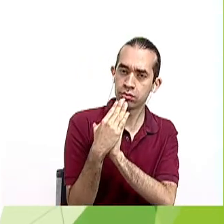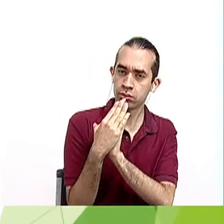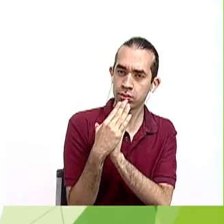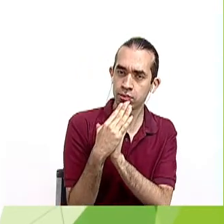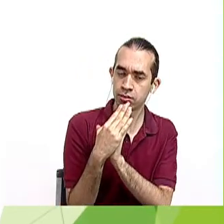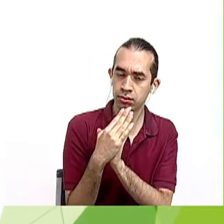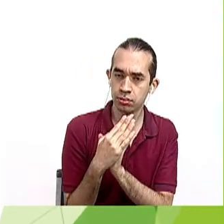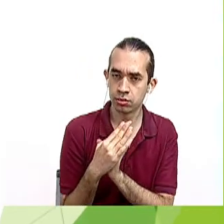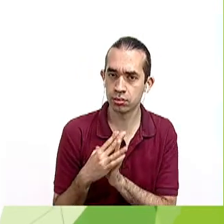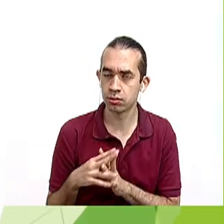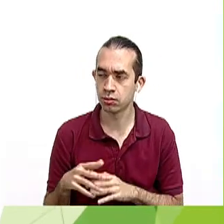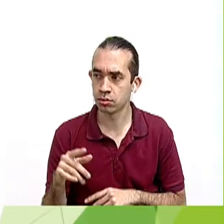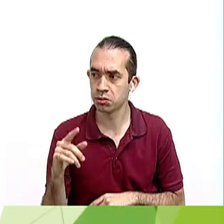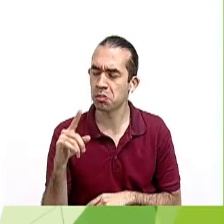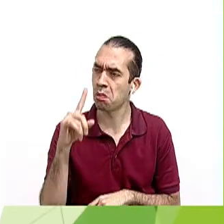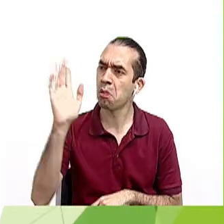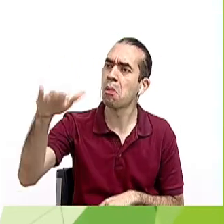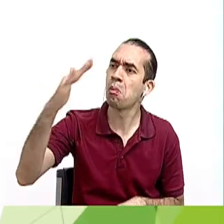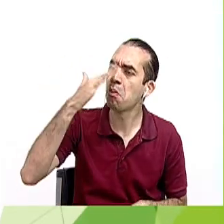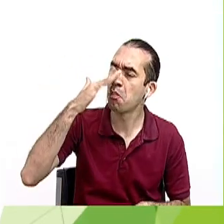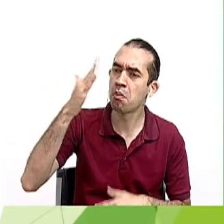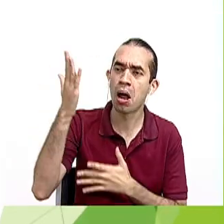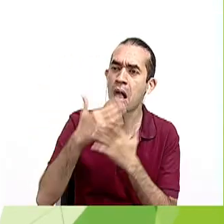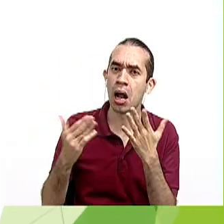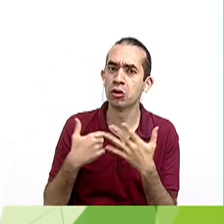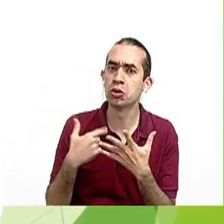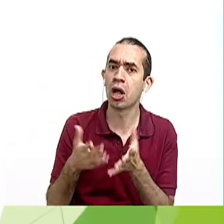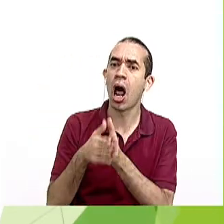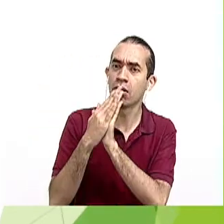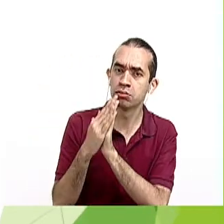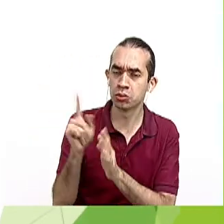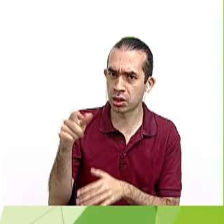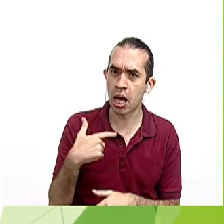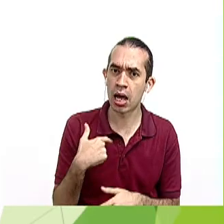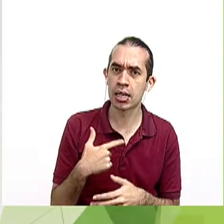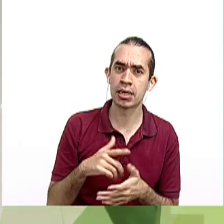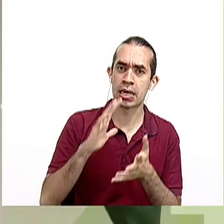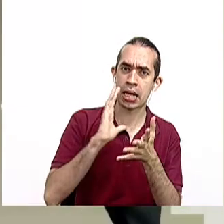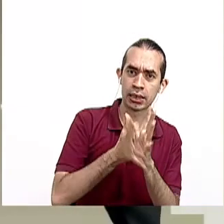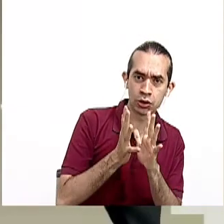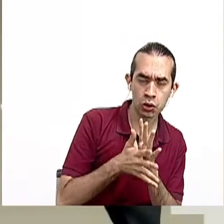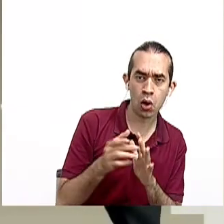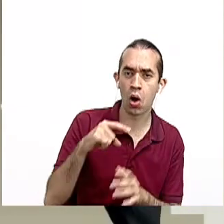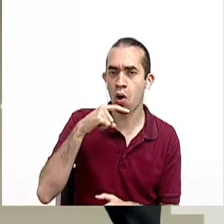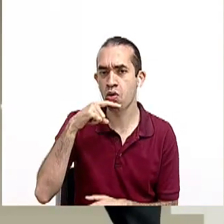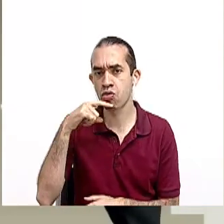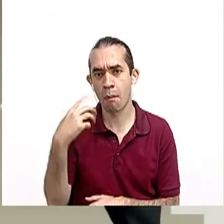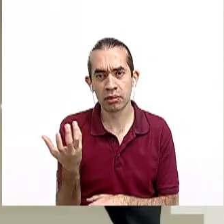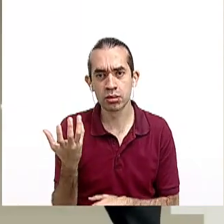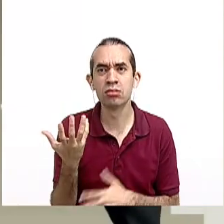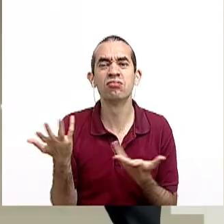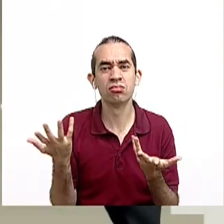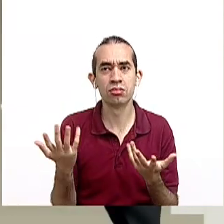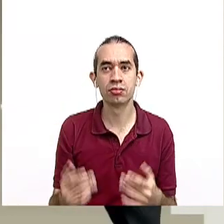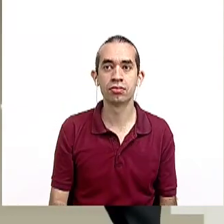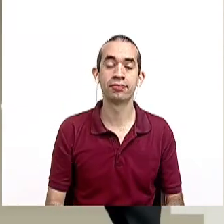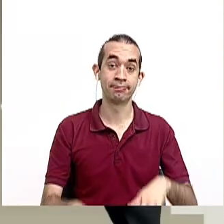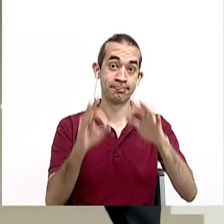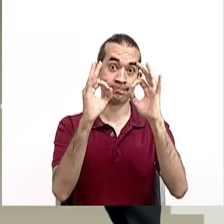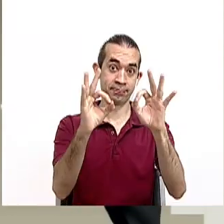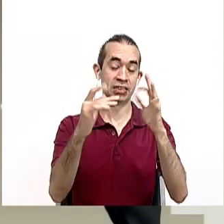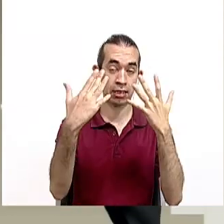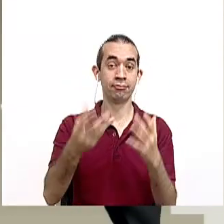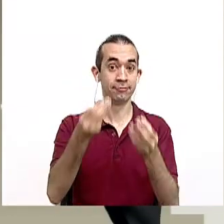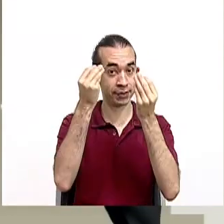sandwich. Do we have any cheese or any tomatoes? Okay, very good. Now you have the